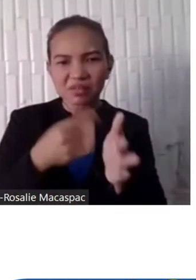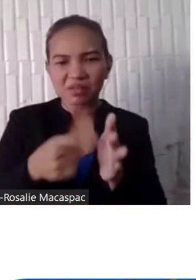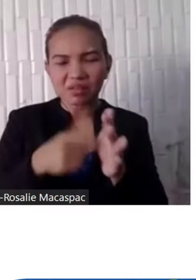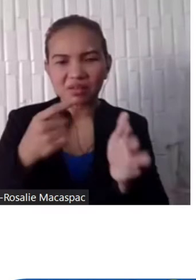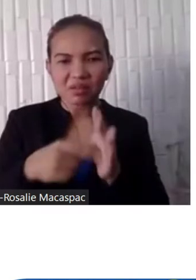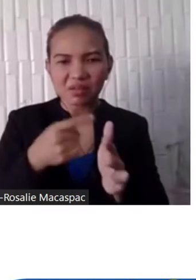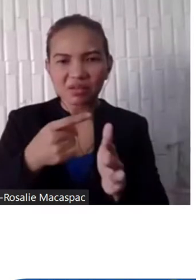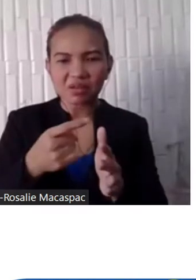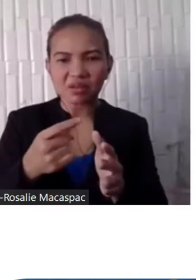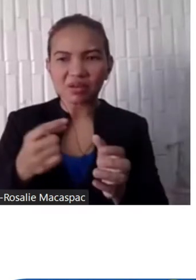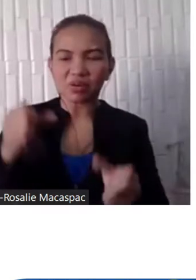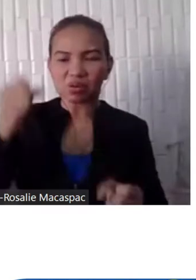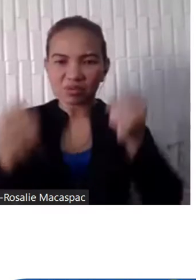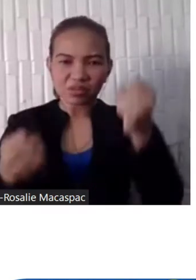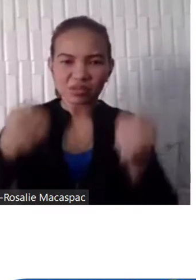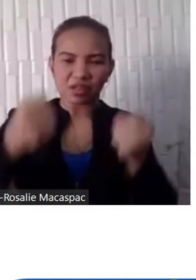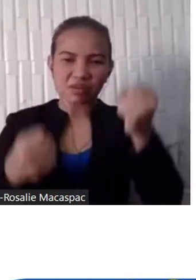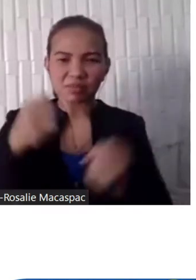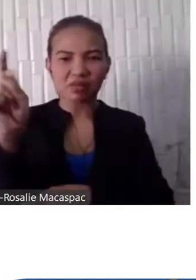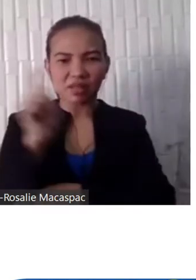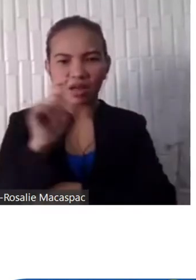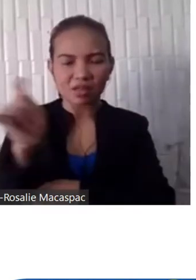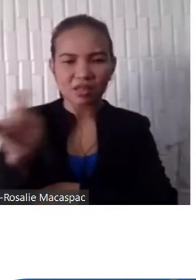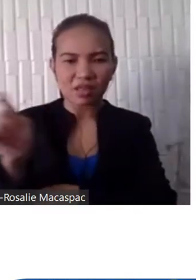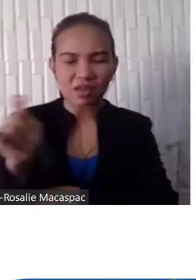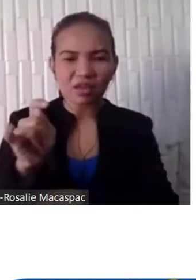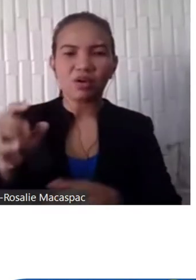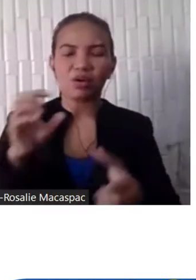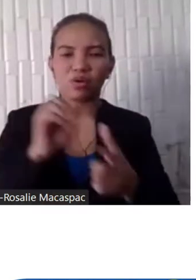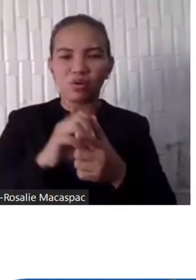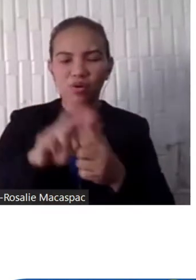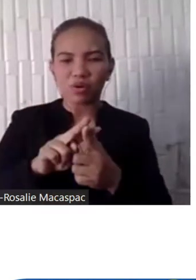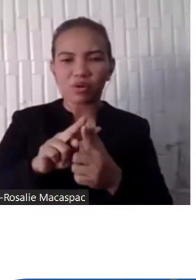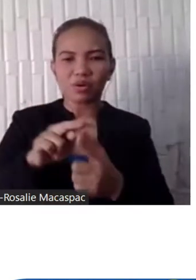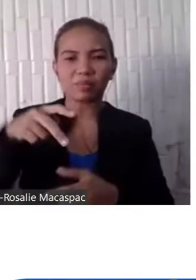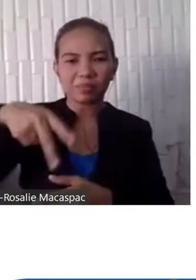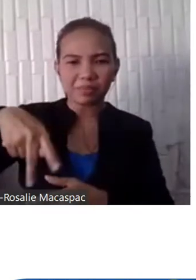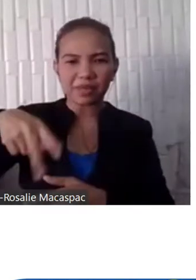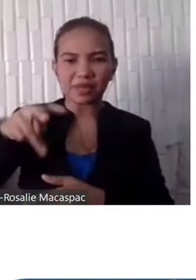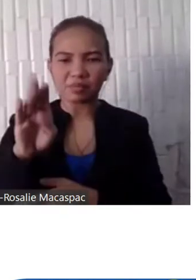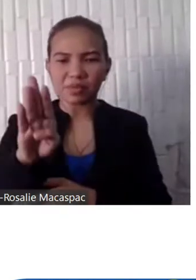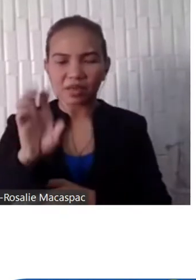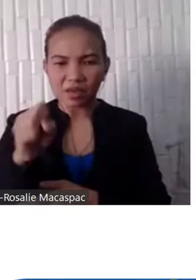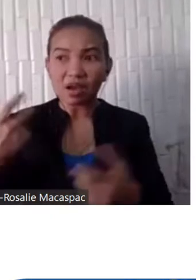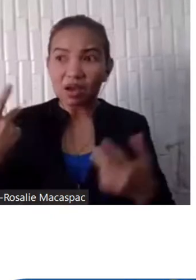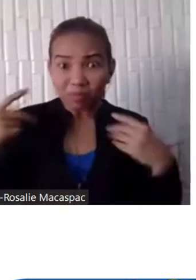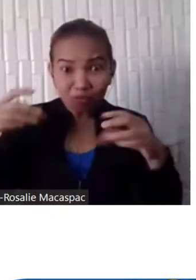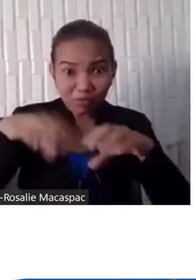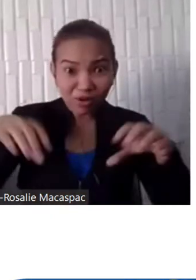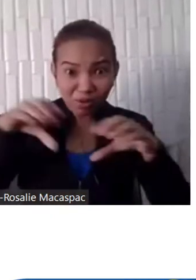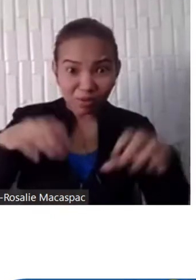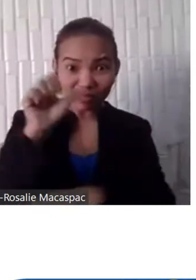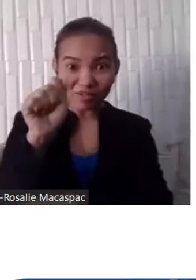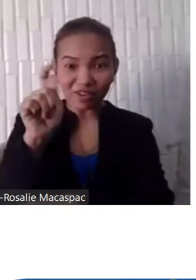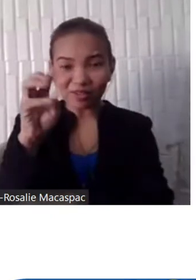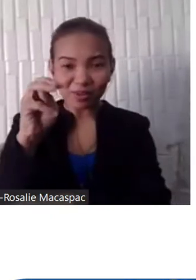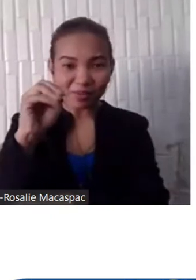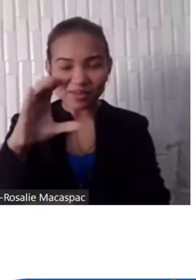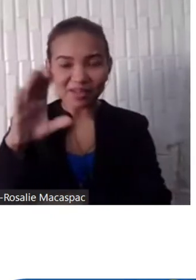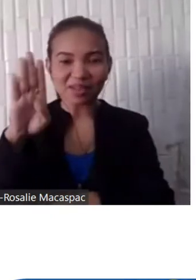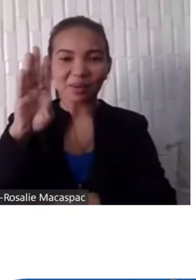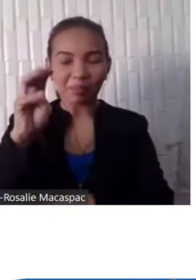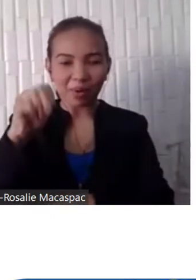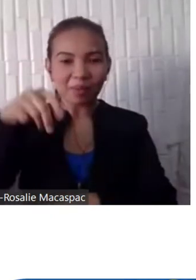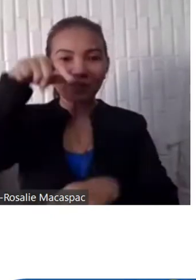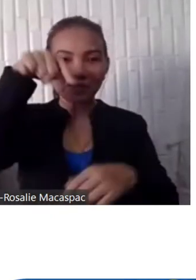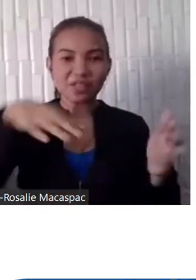ng taxi or TNVS, parang gumagawa ba kayo ma'am ng atomic bomb dito sa PNRI? So this